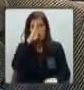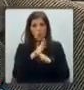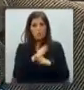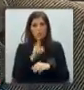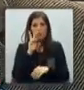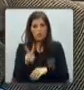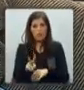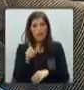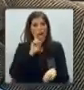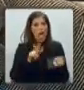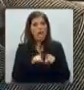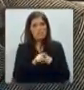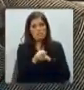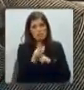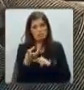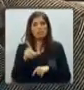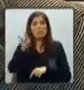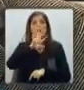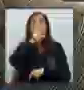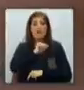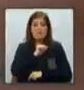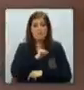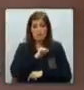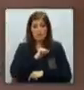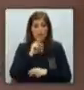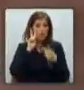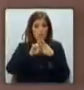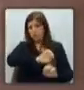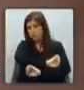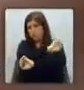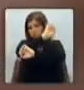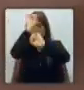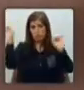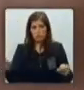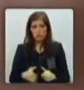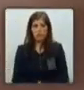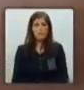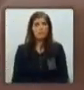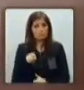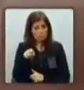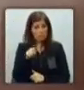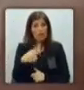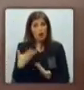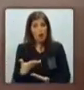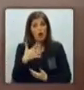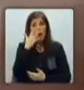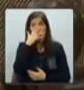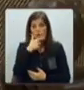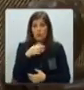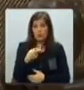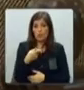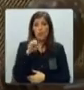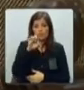I saw my sisters and my mother. Leon Weintraub tem hoje 89 anos.